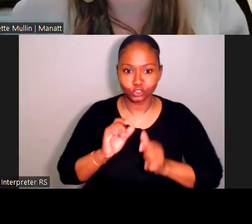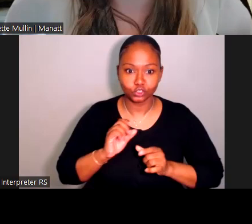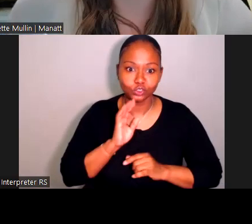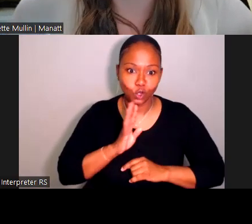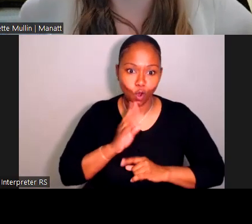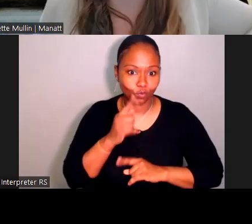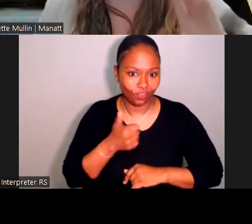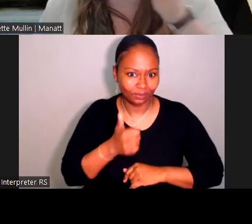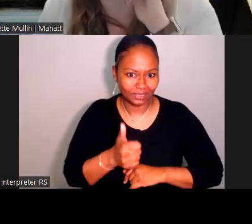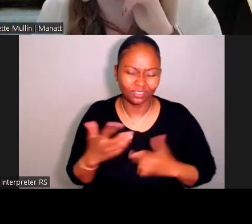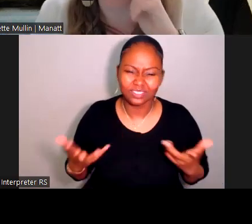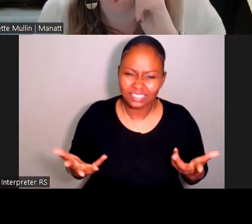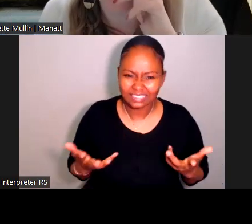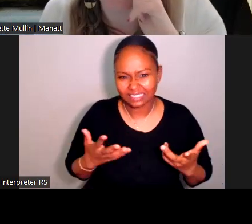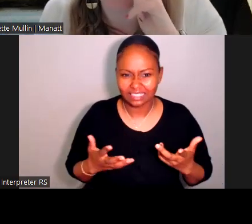visitors.